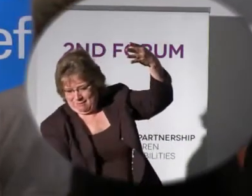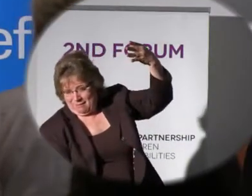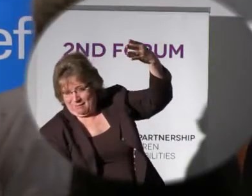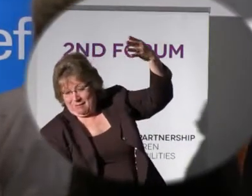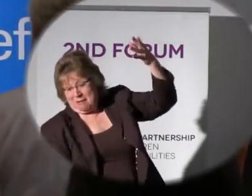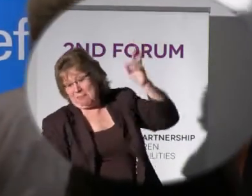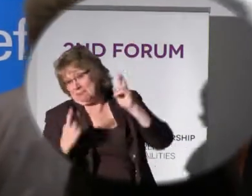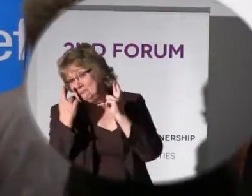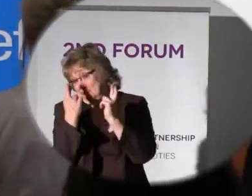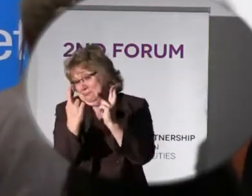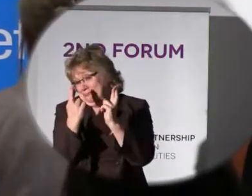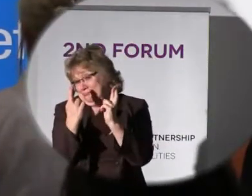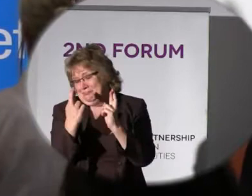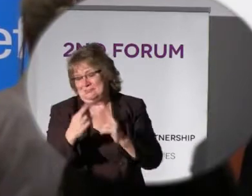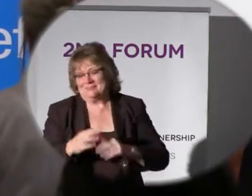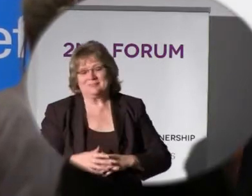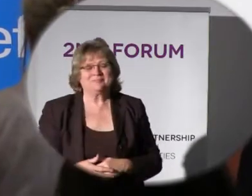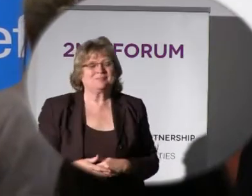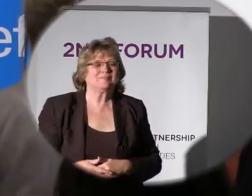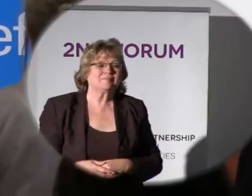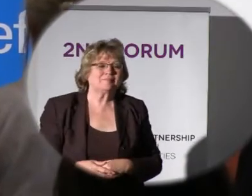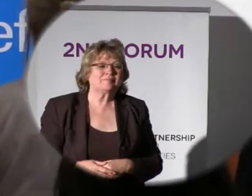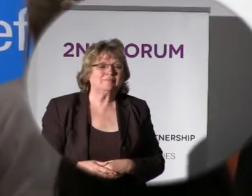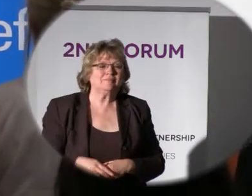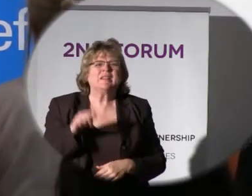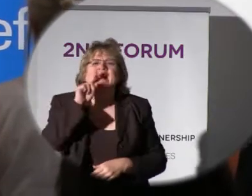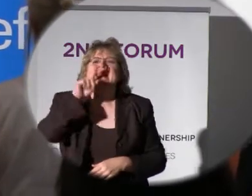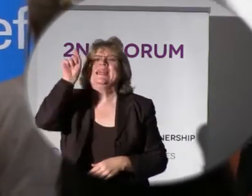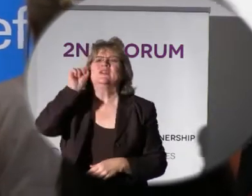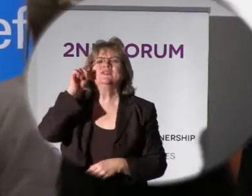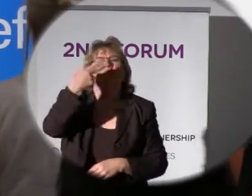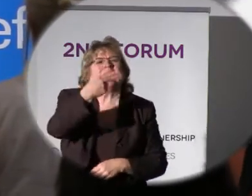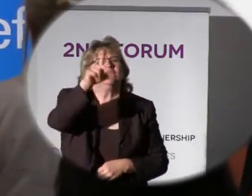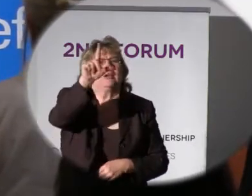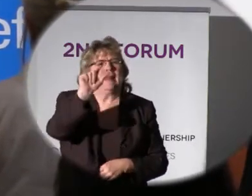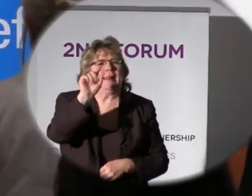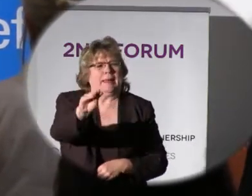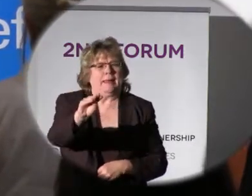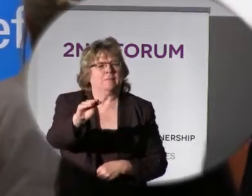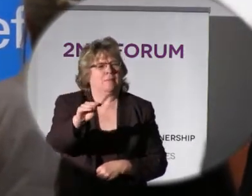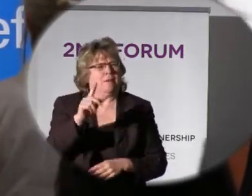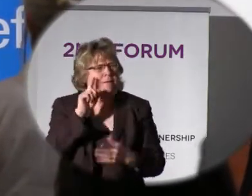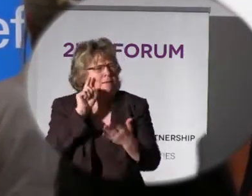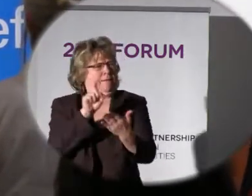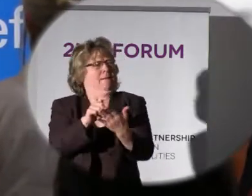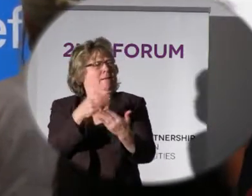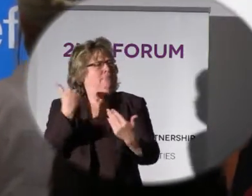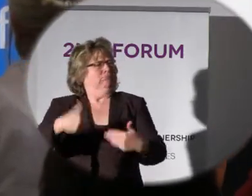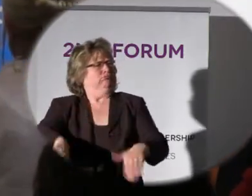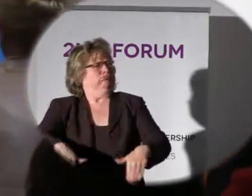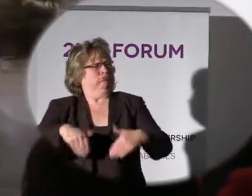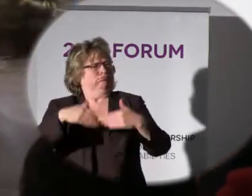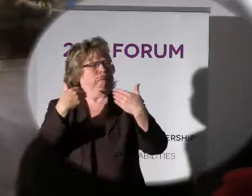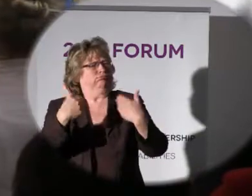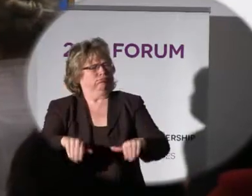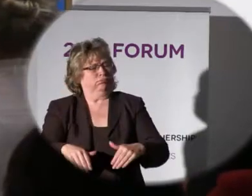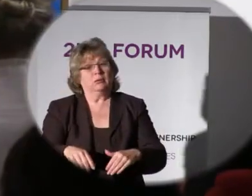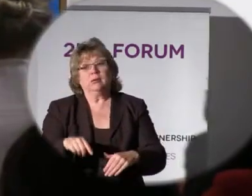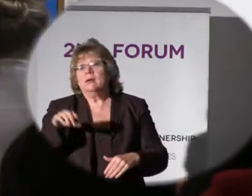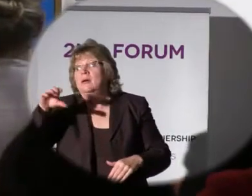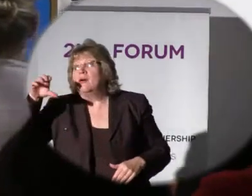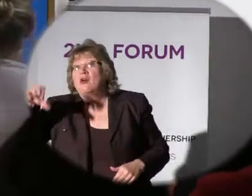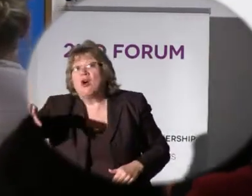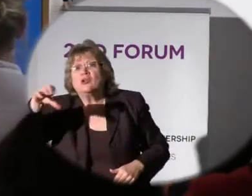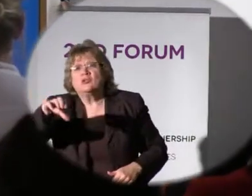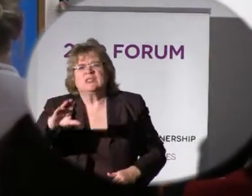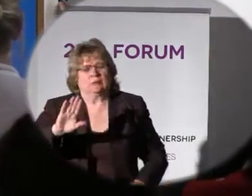important step forward was taken yesterday with the high-level meeting on disability and development. Several commitments that were